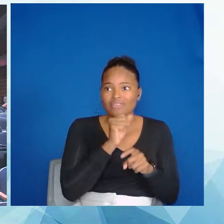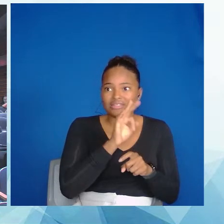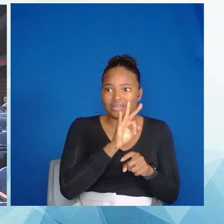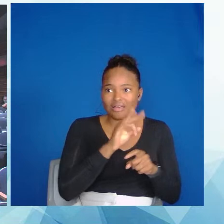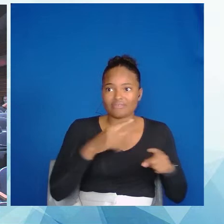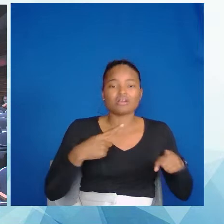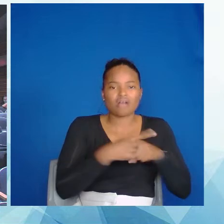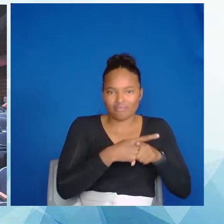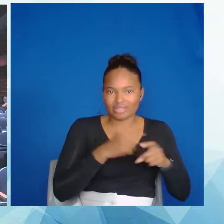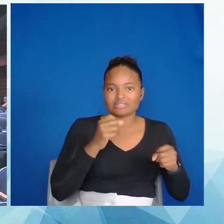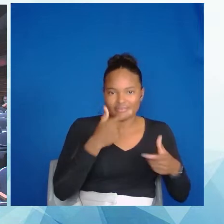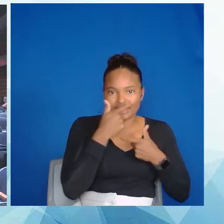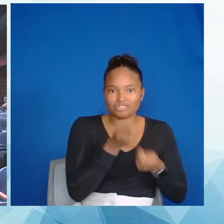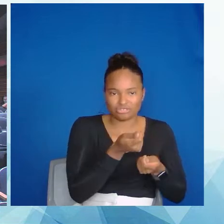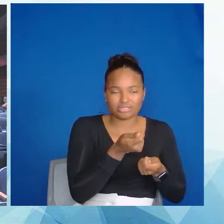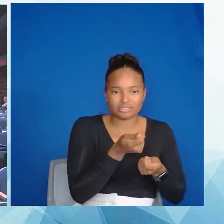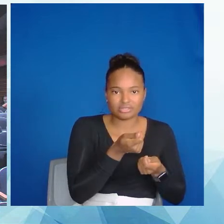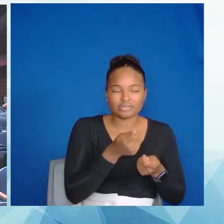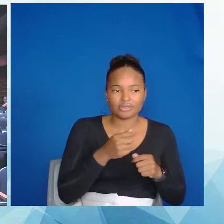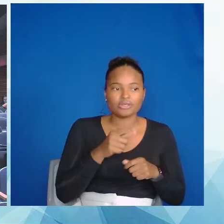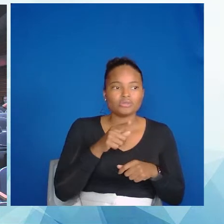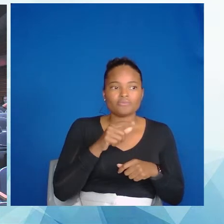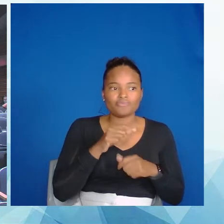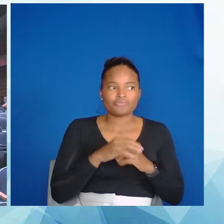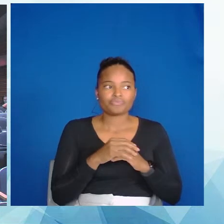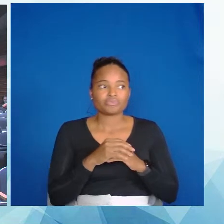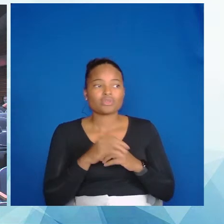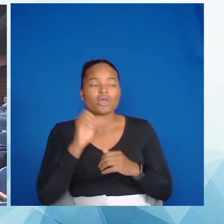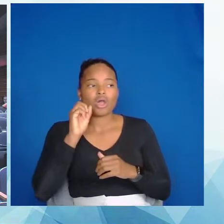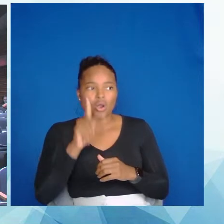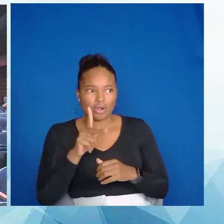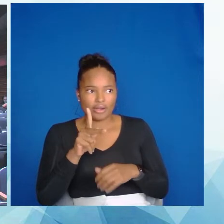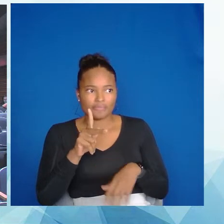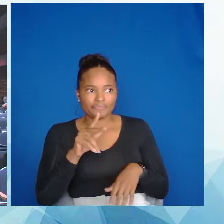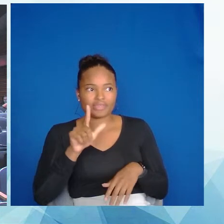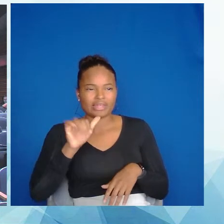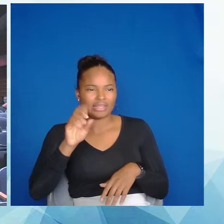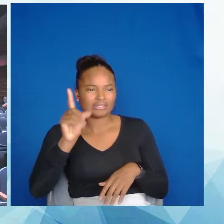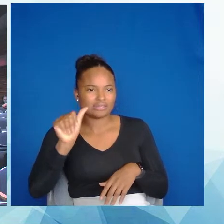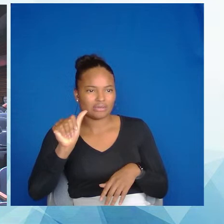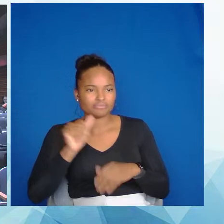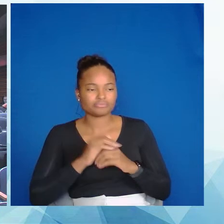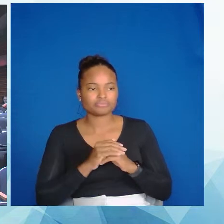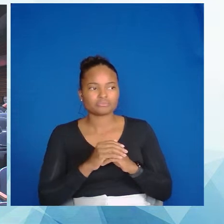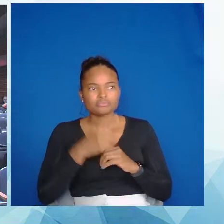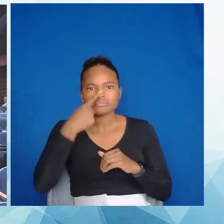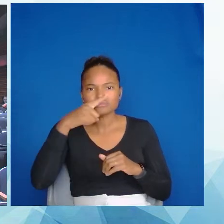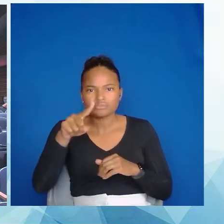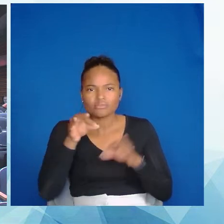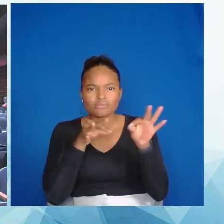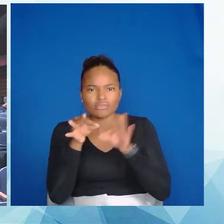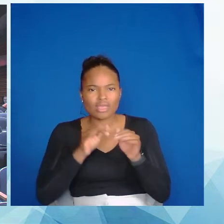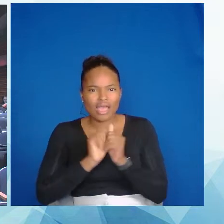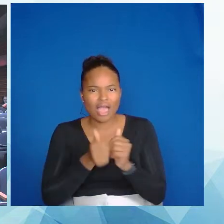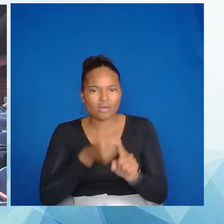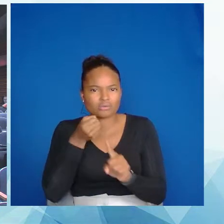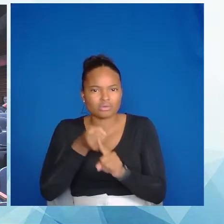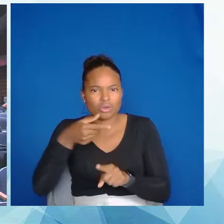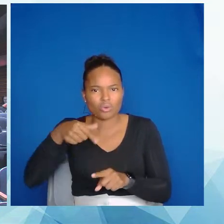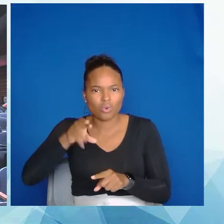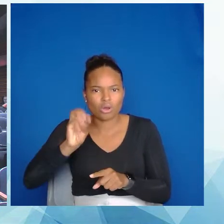vote on it. Okay, and then can you reiterate how each of those affects quorum? An